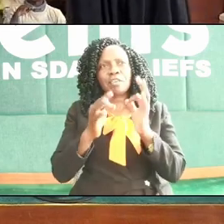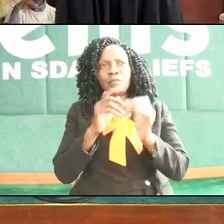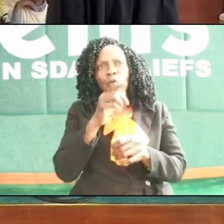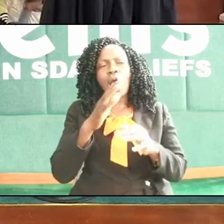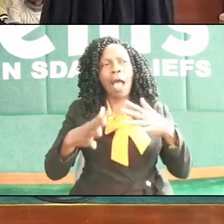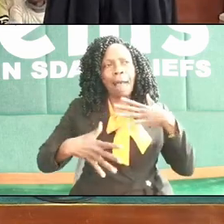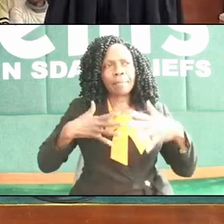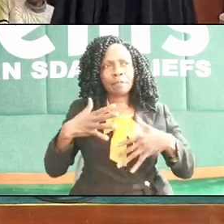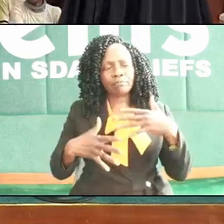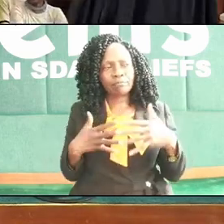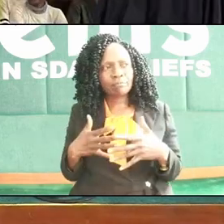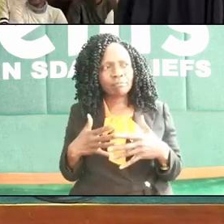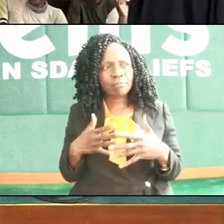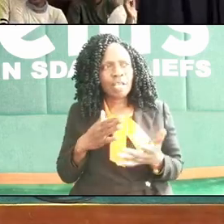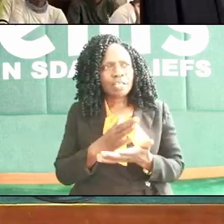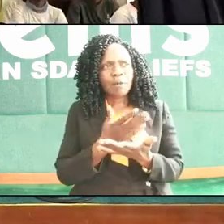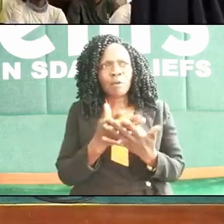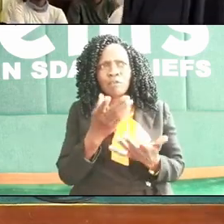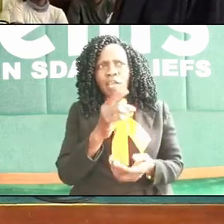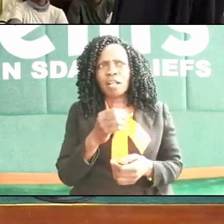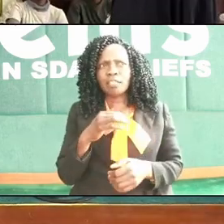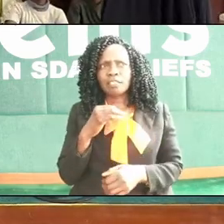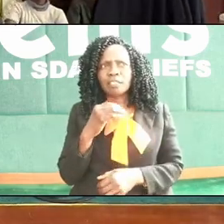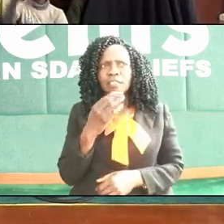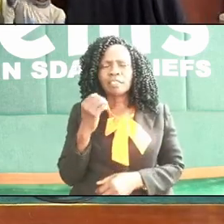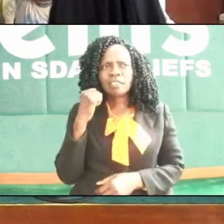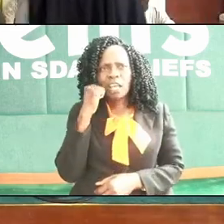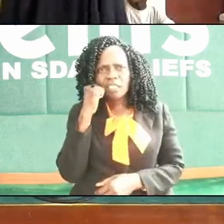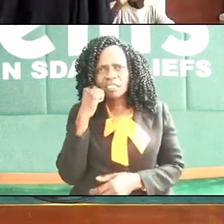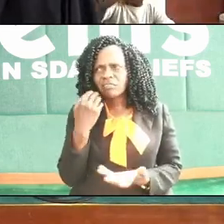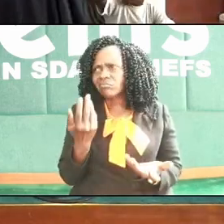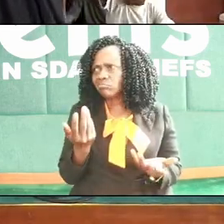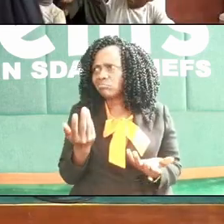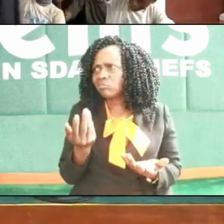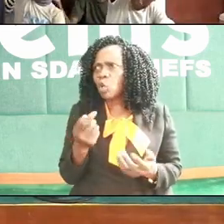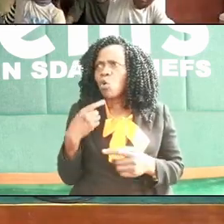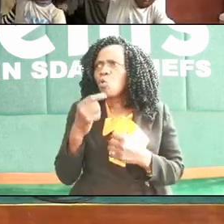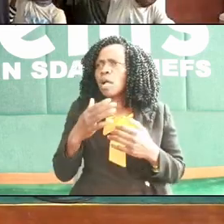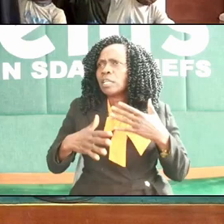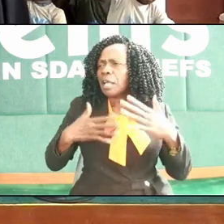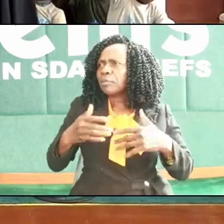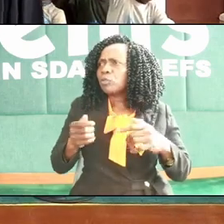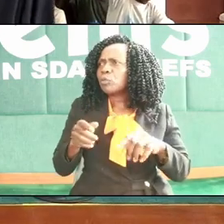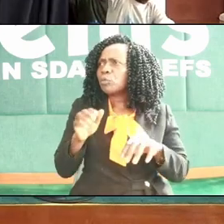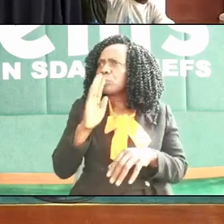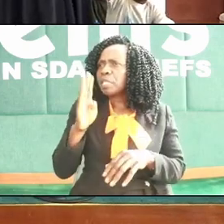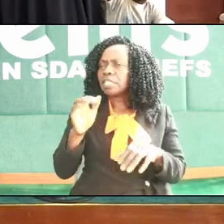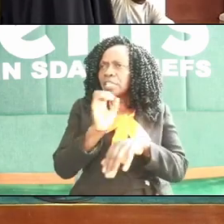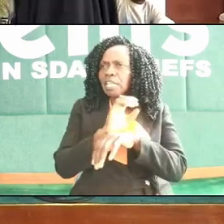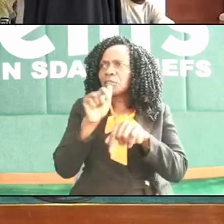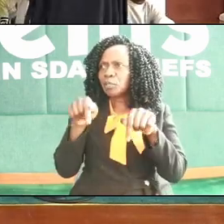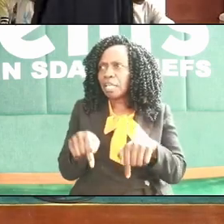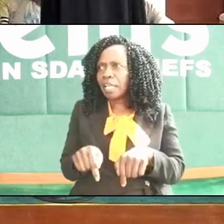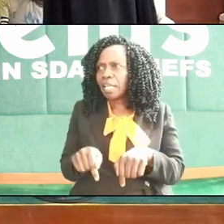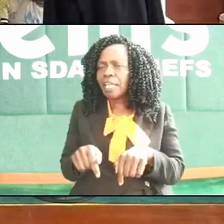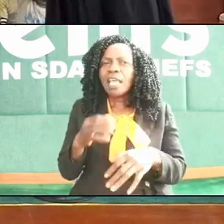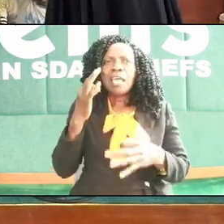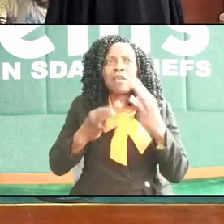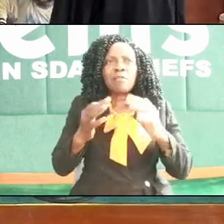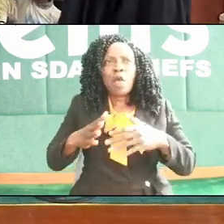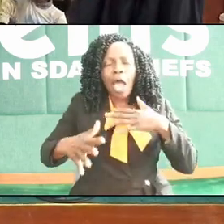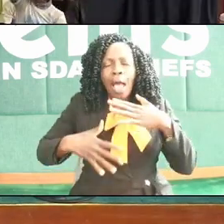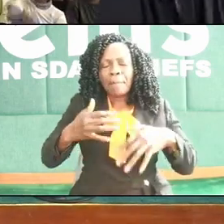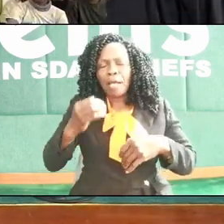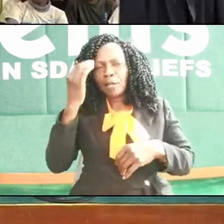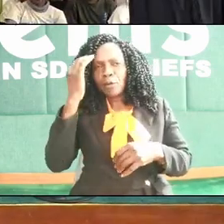is? Some of you are not happy. Boys and girls, let's show them we are happy. Who is happy to be in church today? If you are happy and